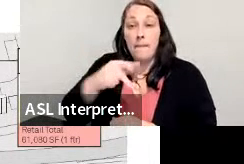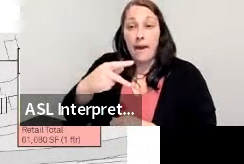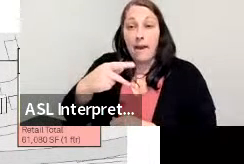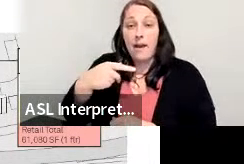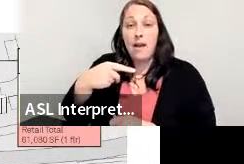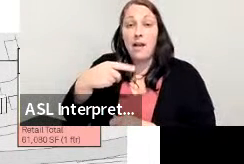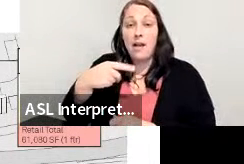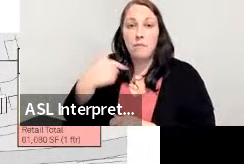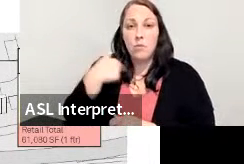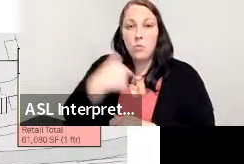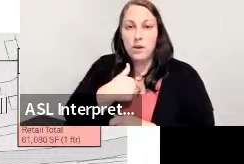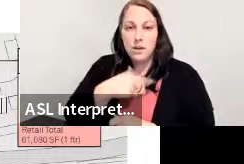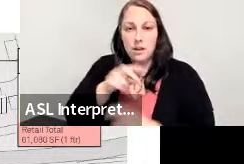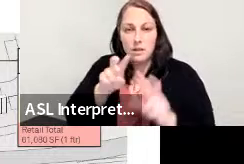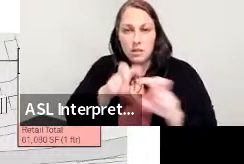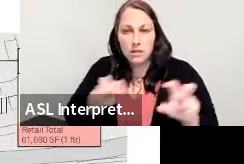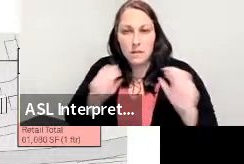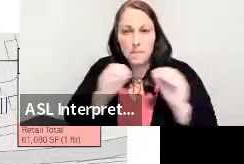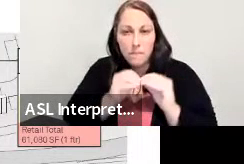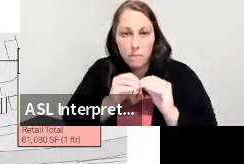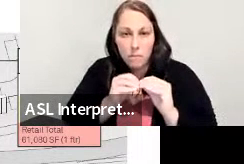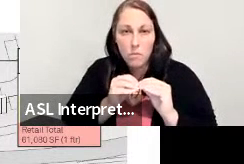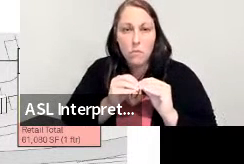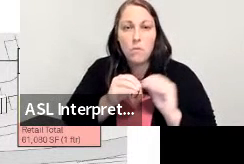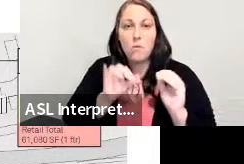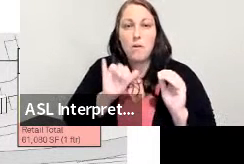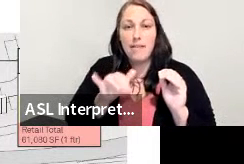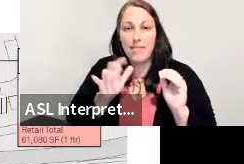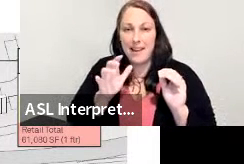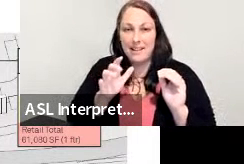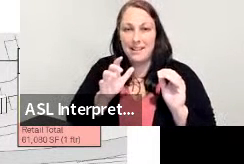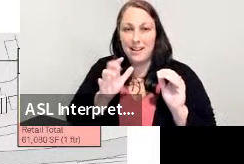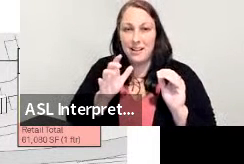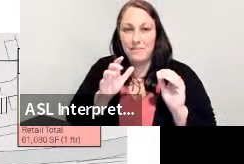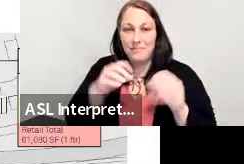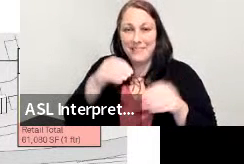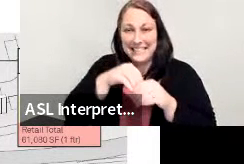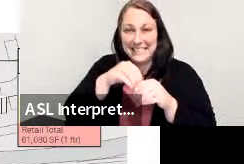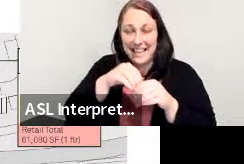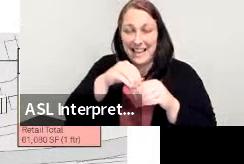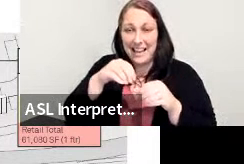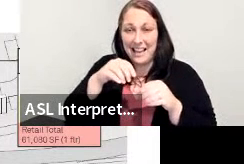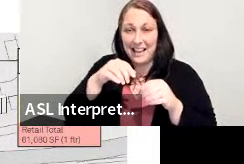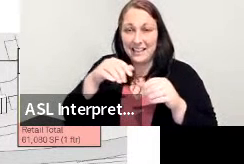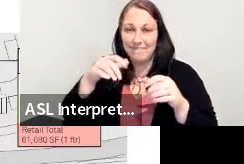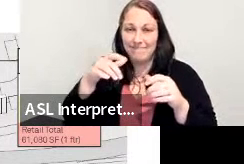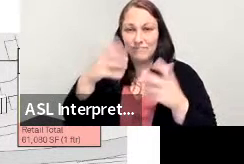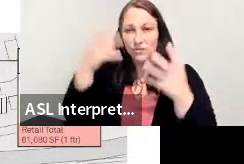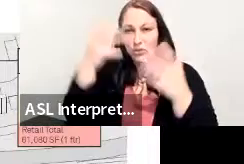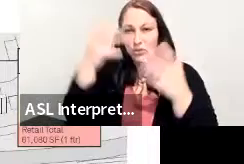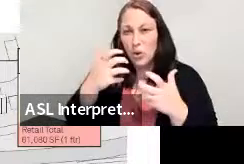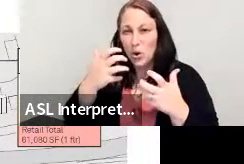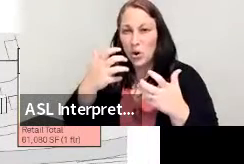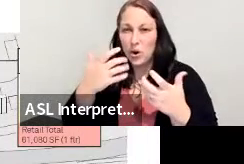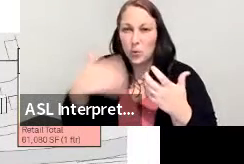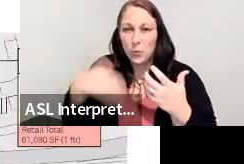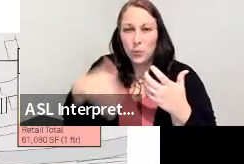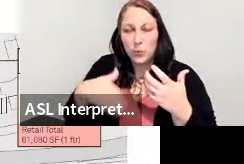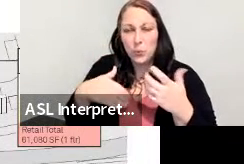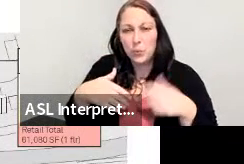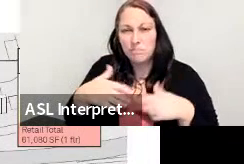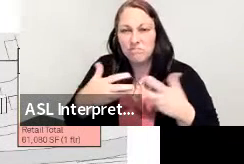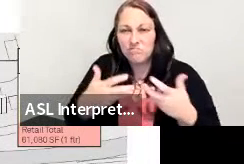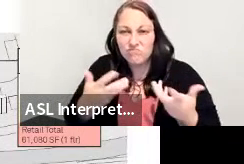create very dark and dense units and an experience for the residents. So you'll see instead of